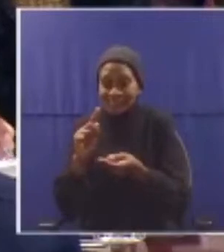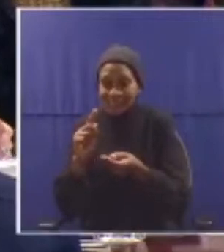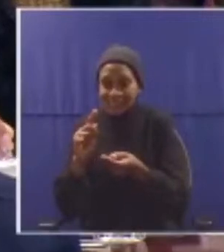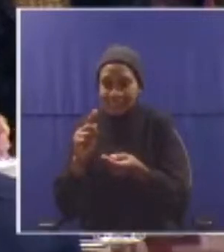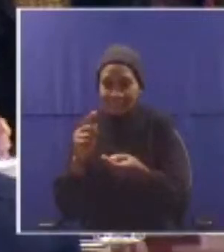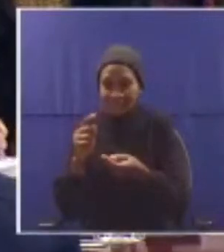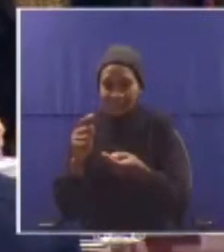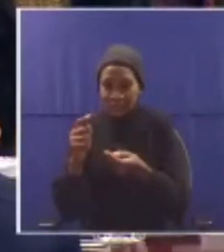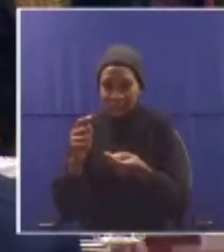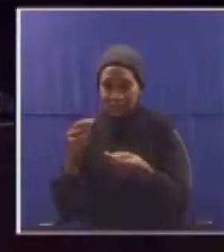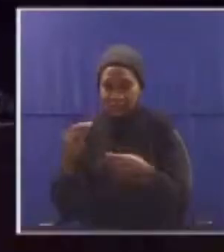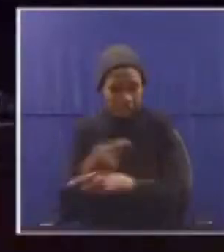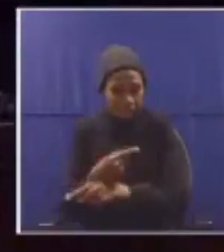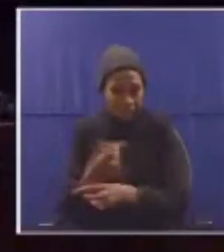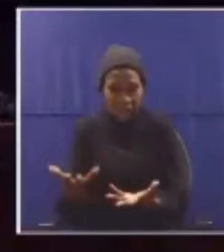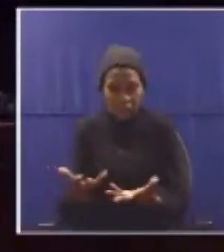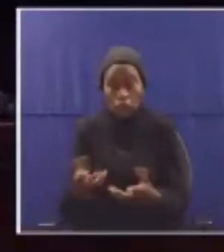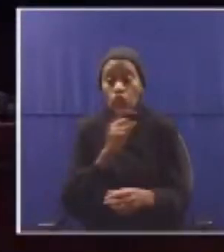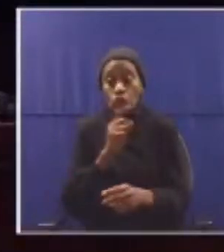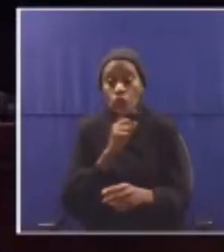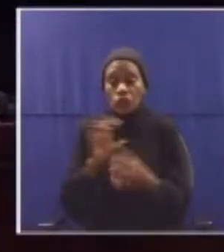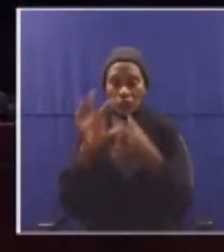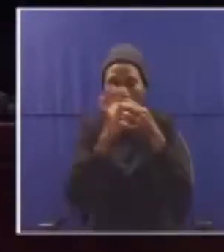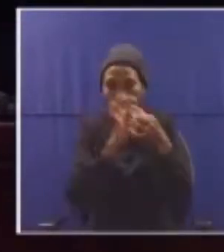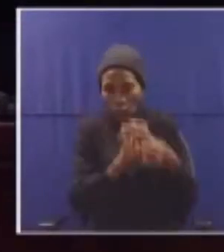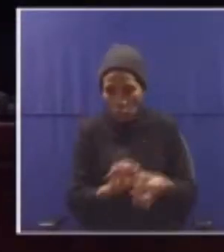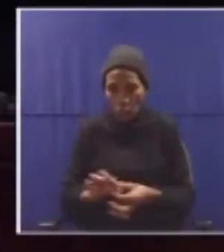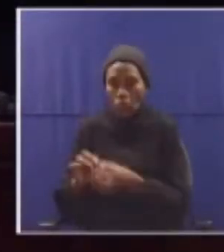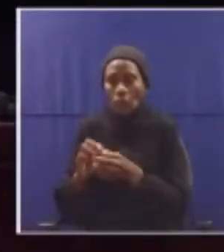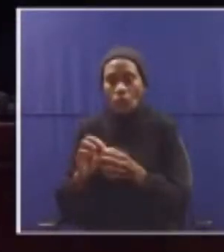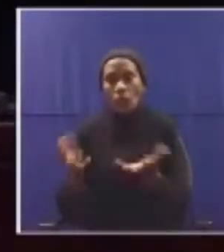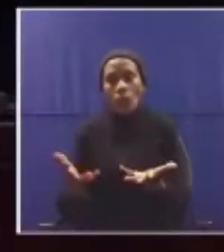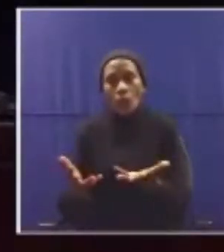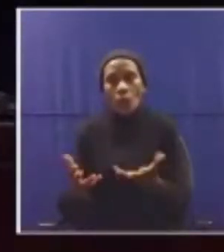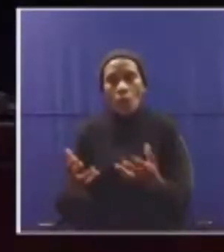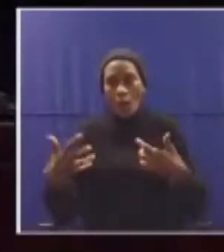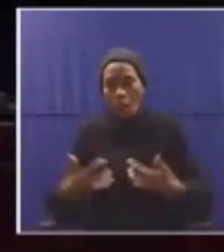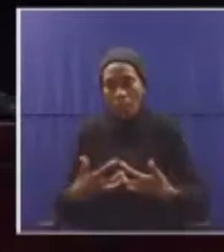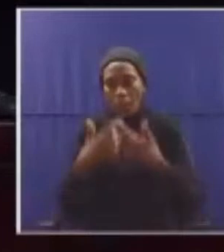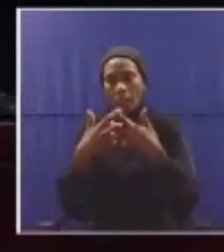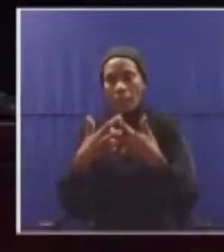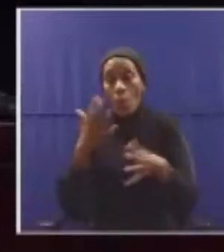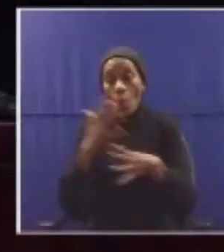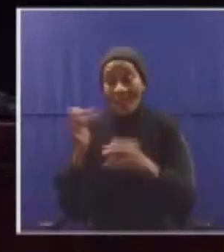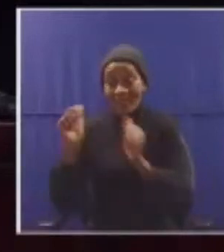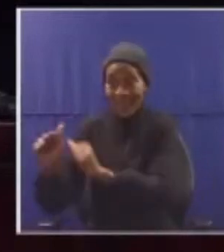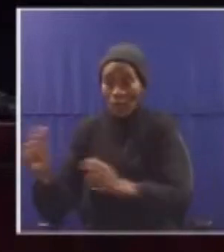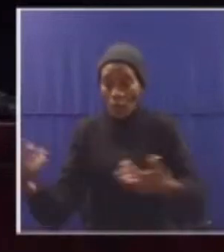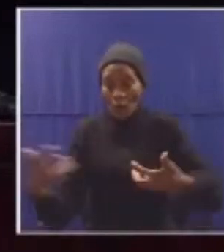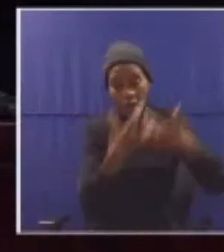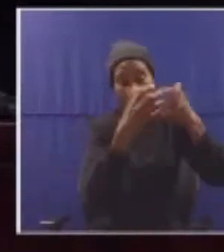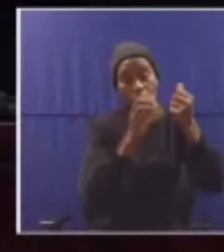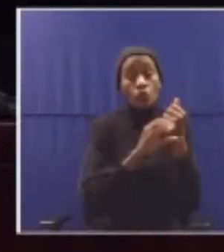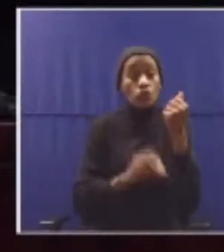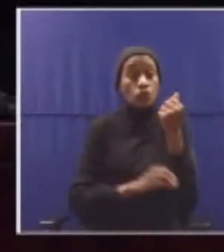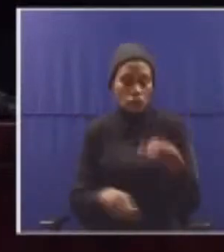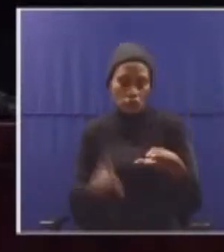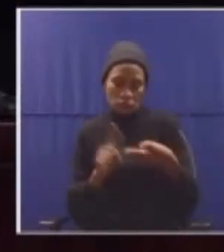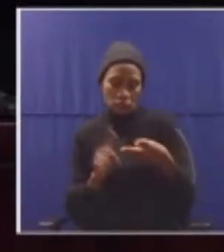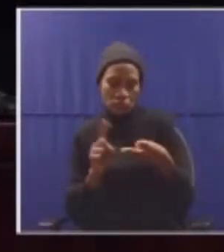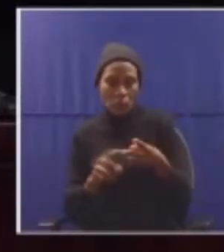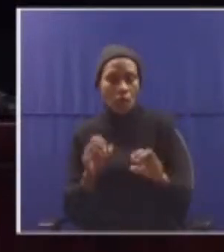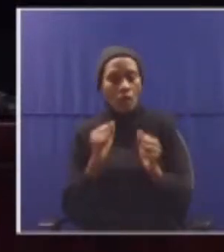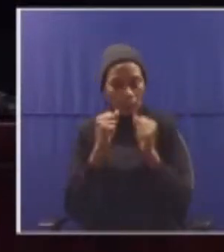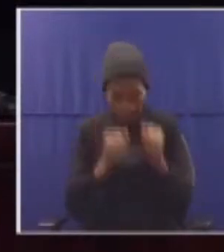on restorative justice and reconciliation, and to align them with the Constitution. Secondly, affirm the role